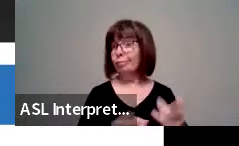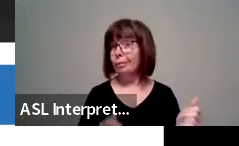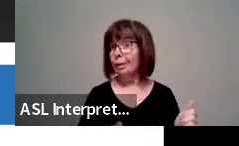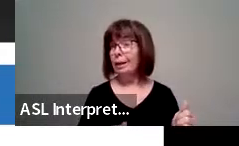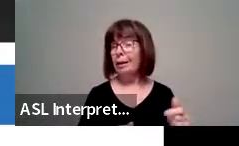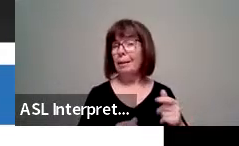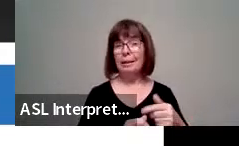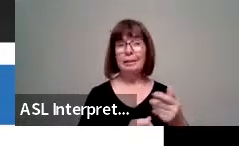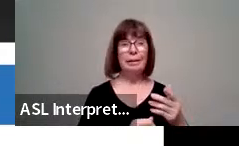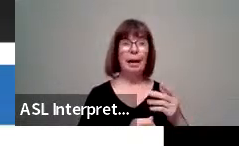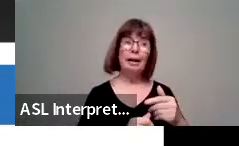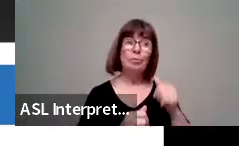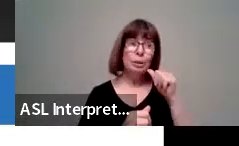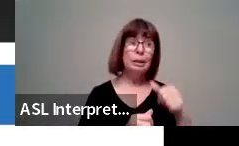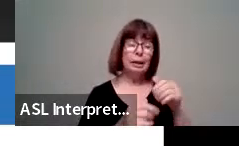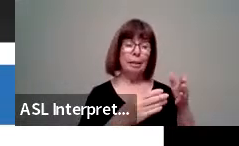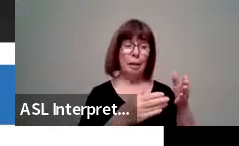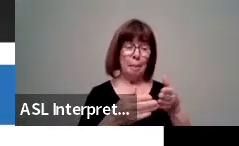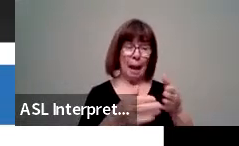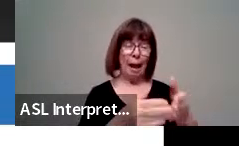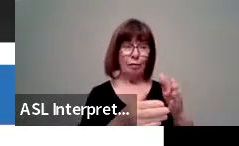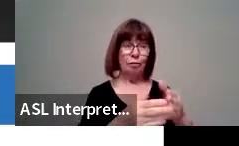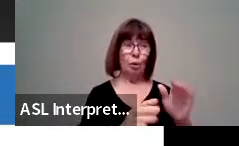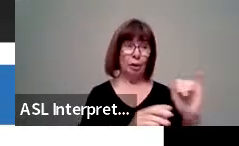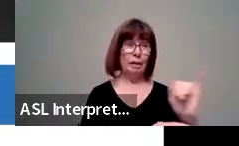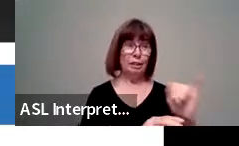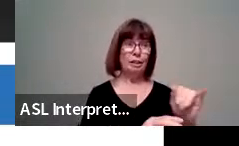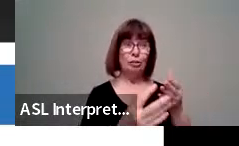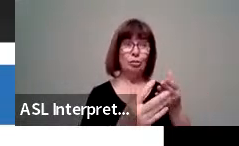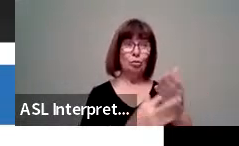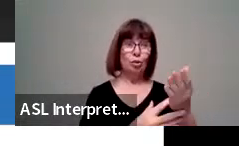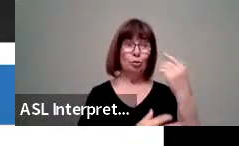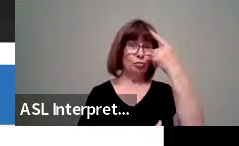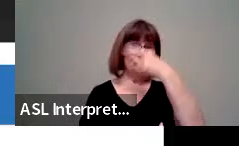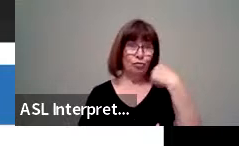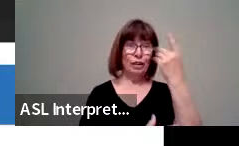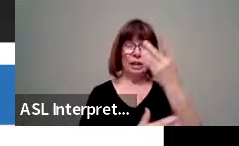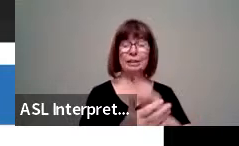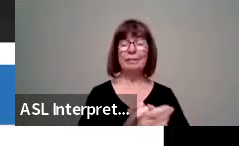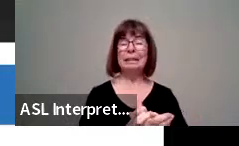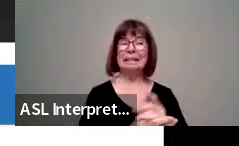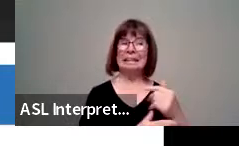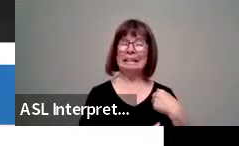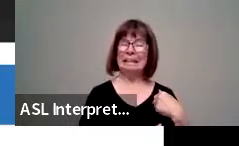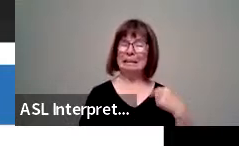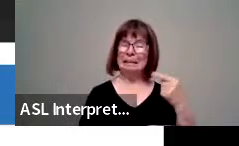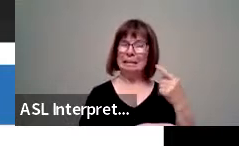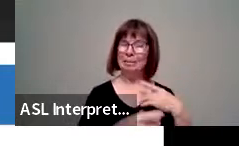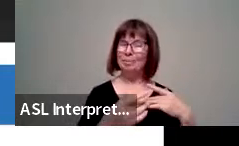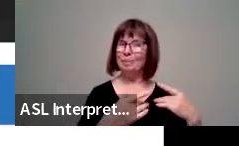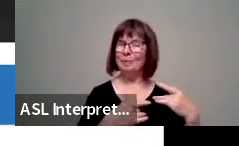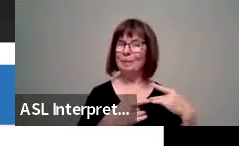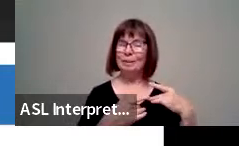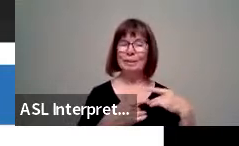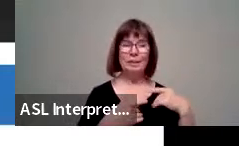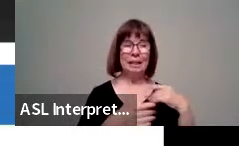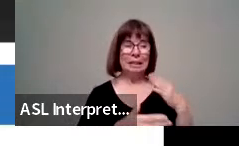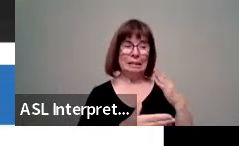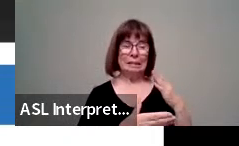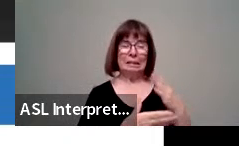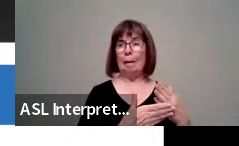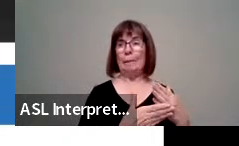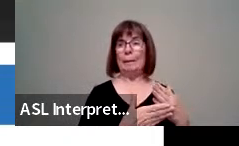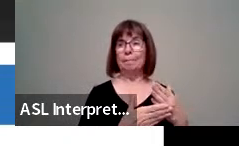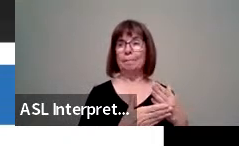infection, right? Is your face. I'm just concerned that discontinuing